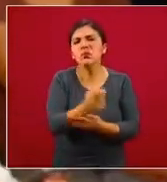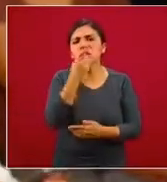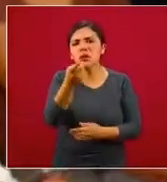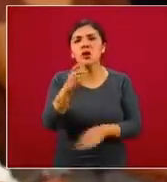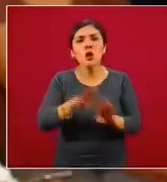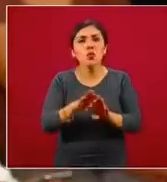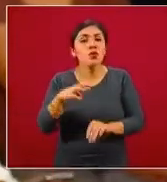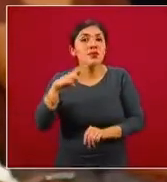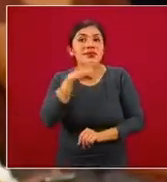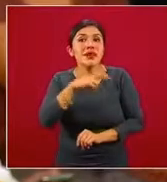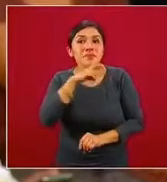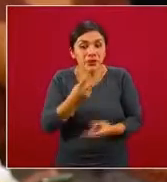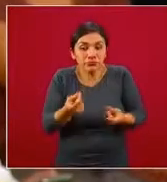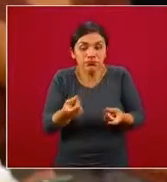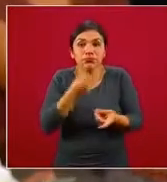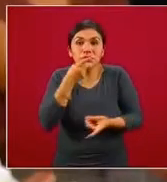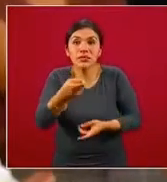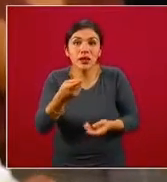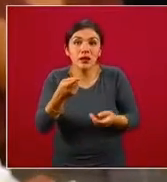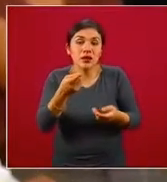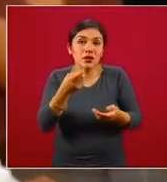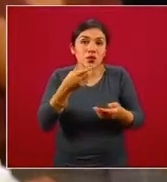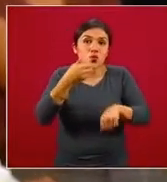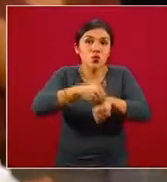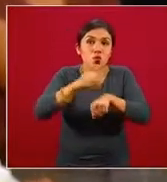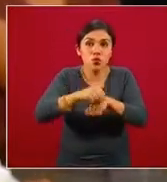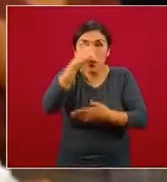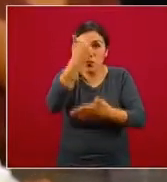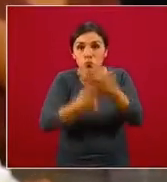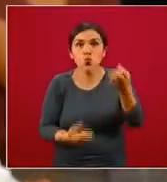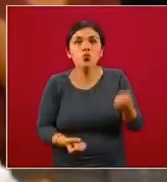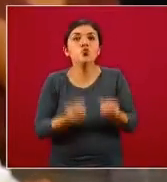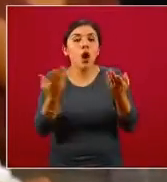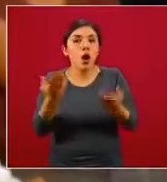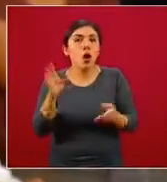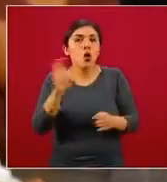2018 and back, you can access it.